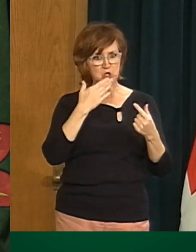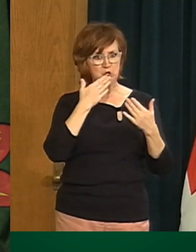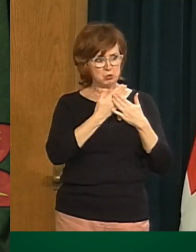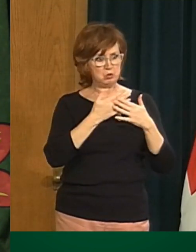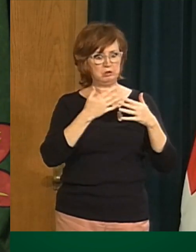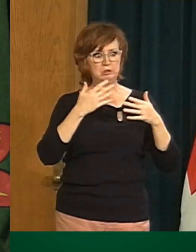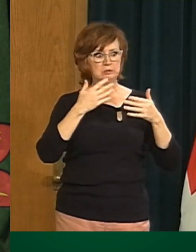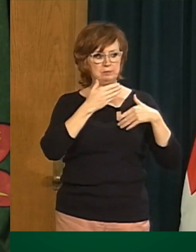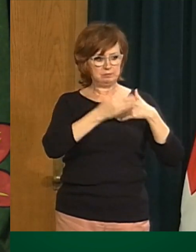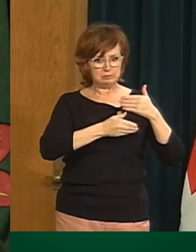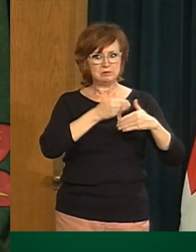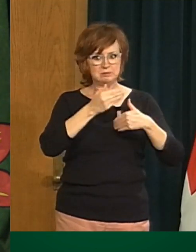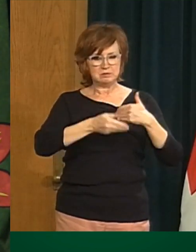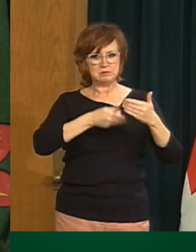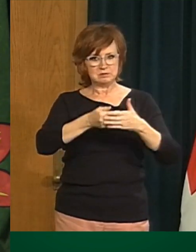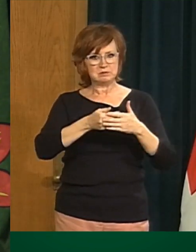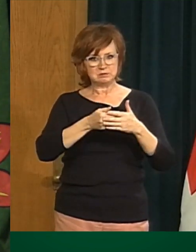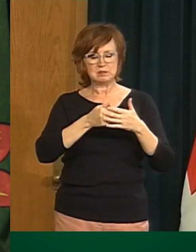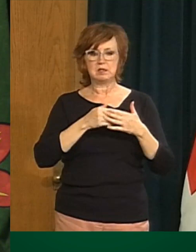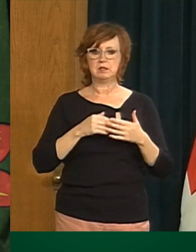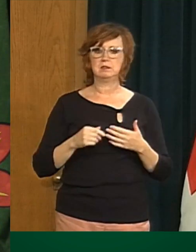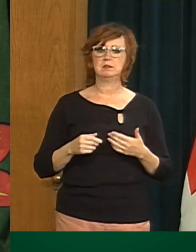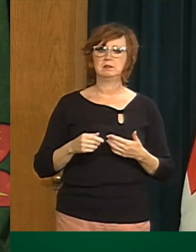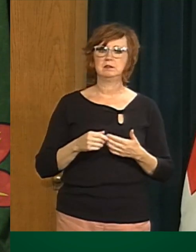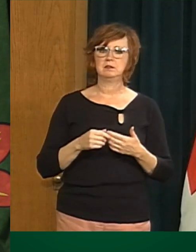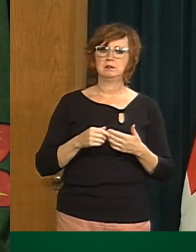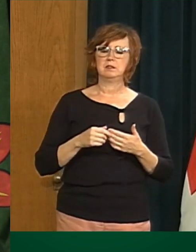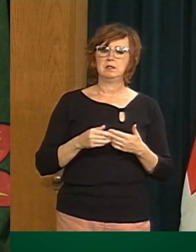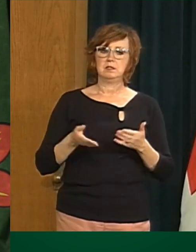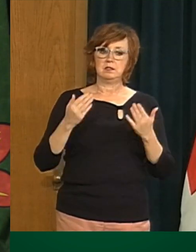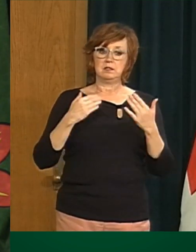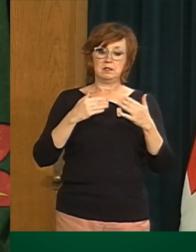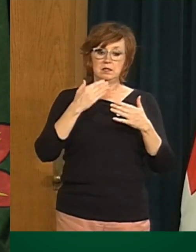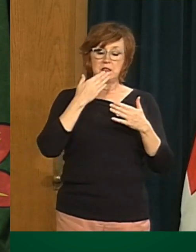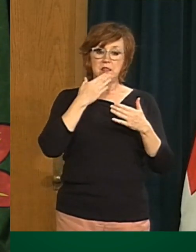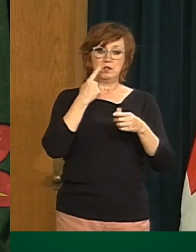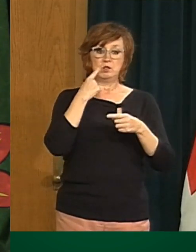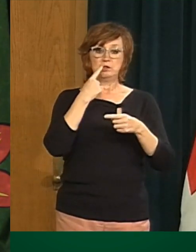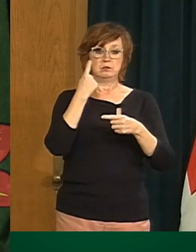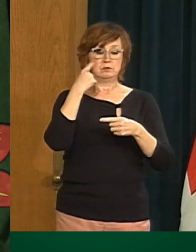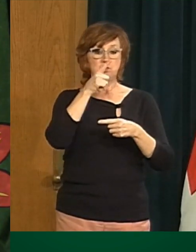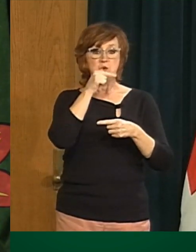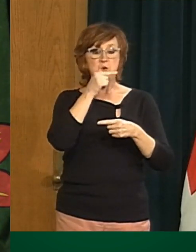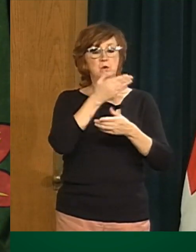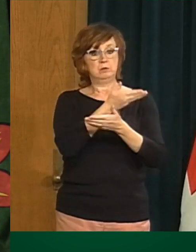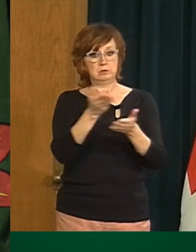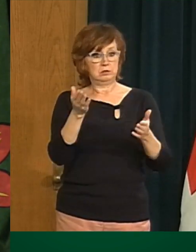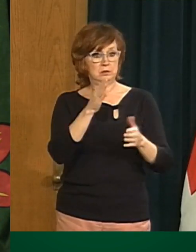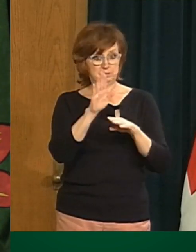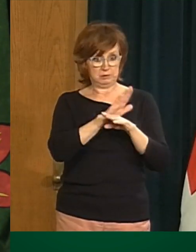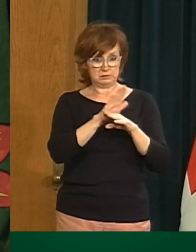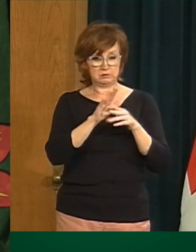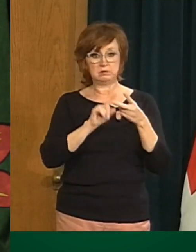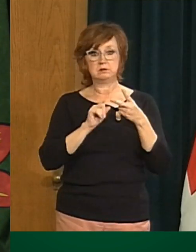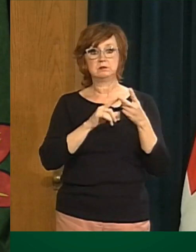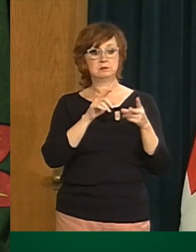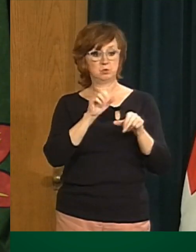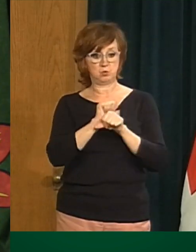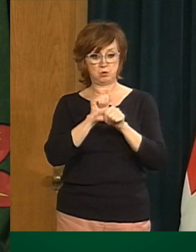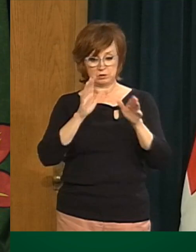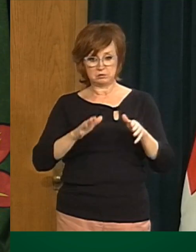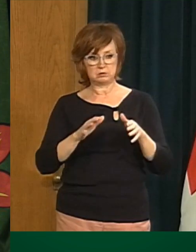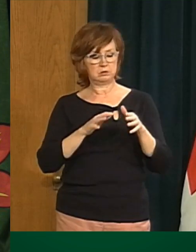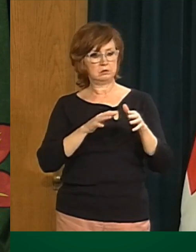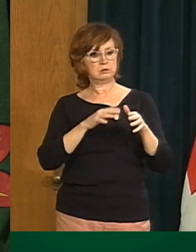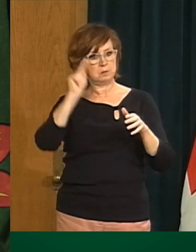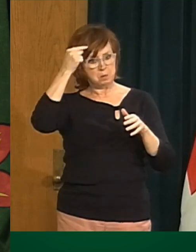I once again want to thank all Saskatchewan employers and employees for everything that you are doing to adapt and to keep